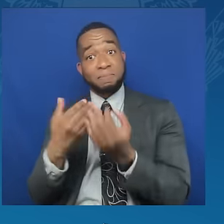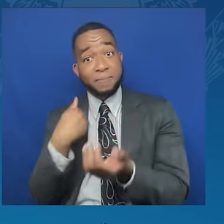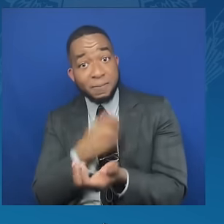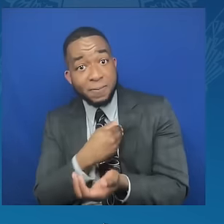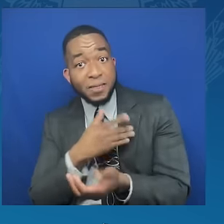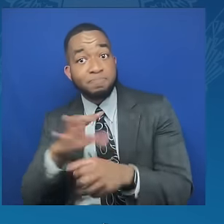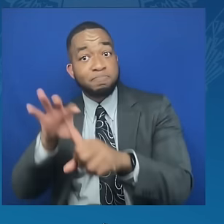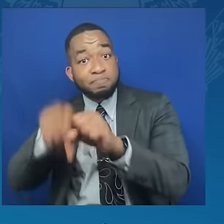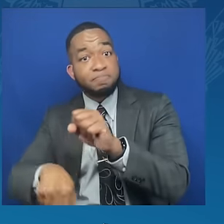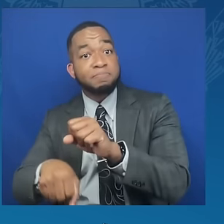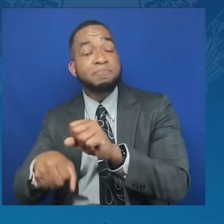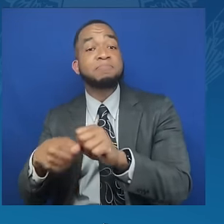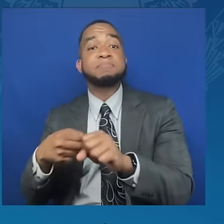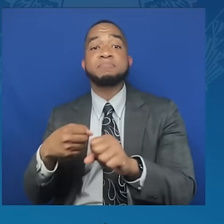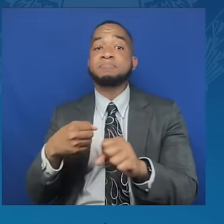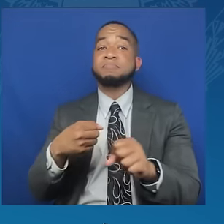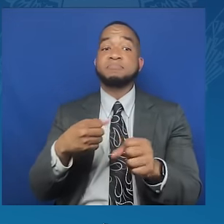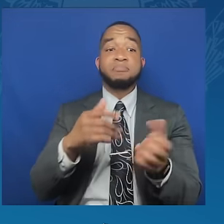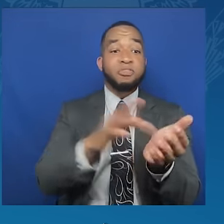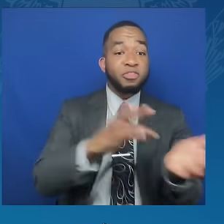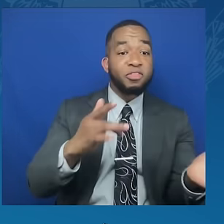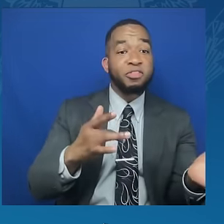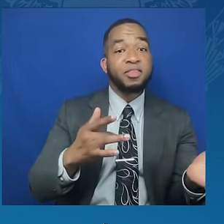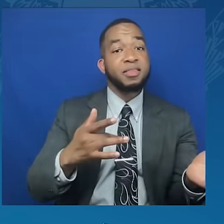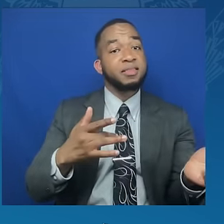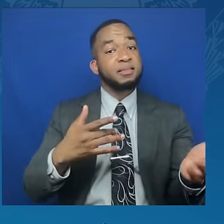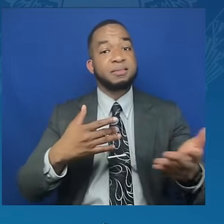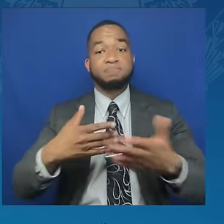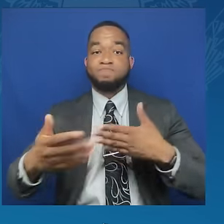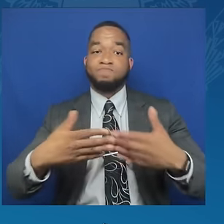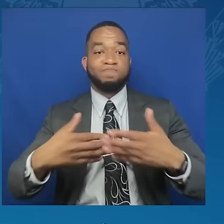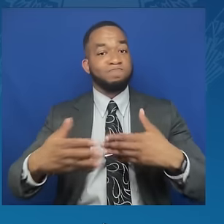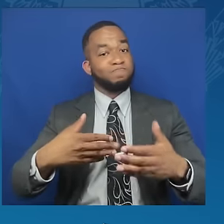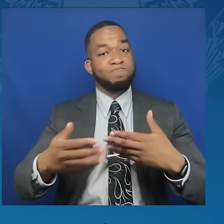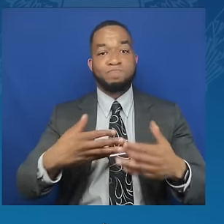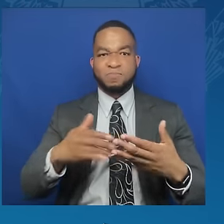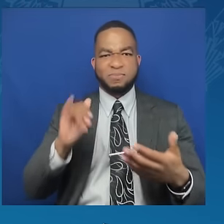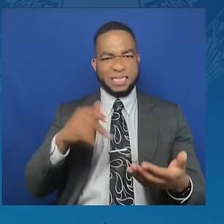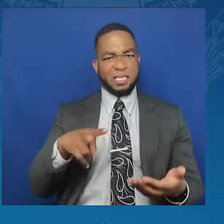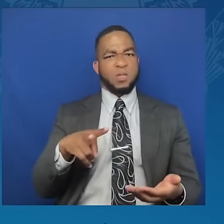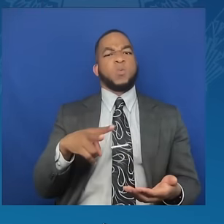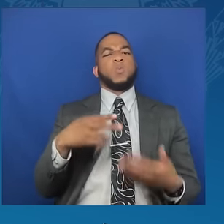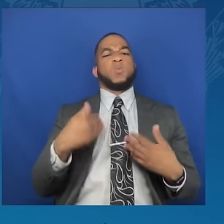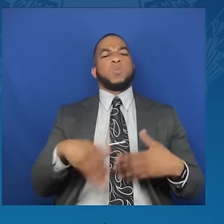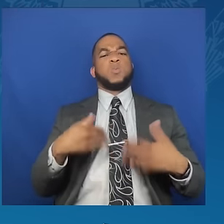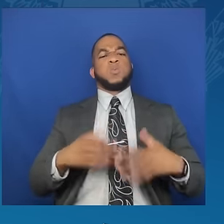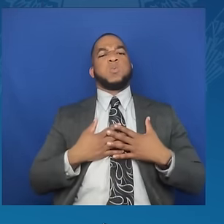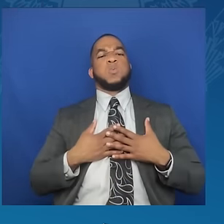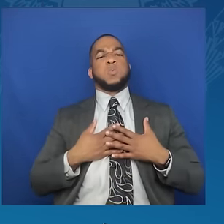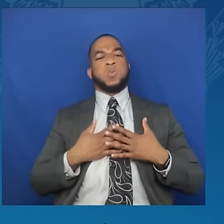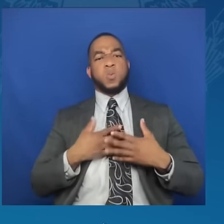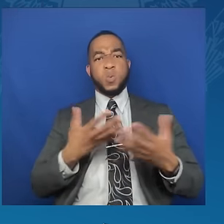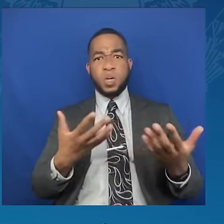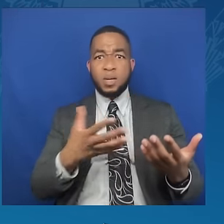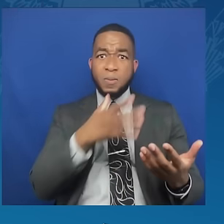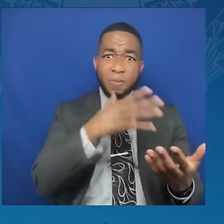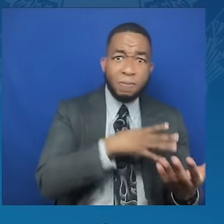Women and couples denied the ability to fulfill their dream of having a